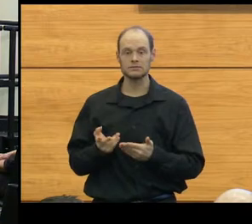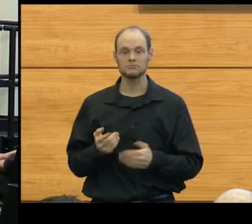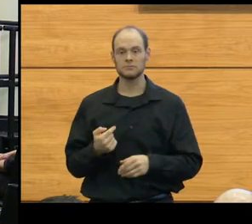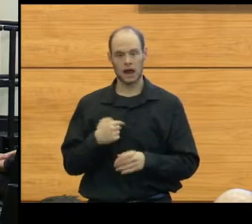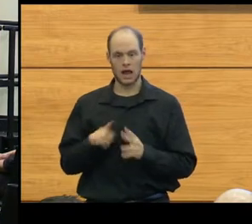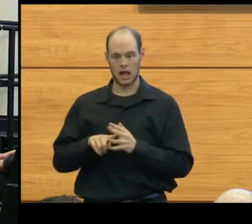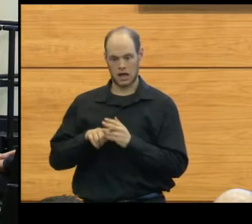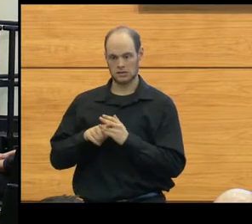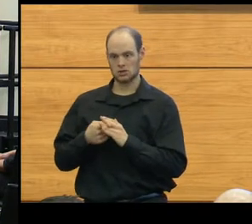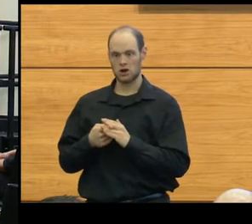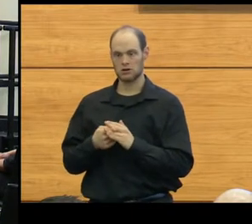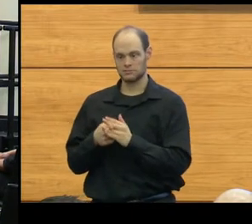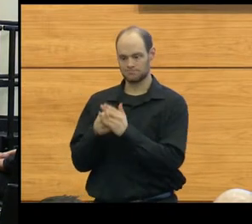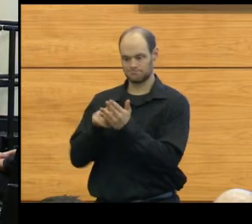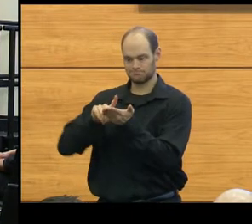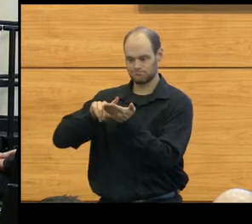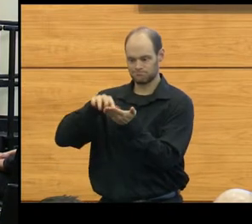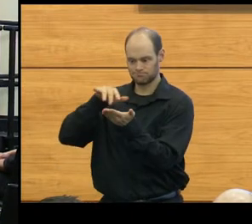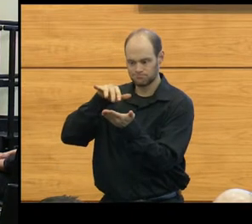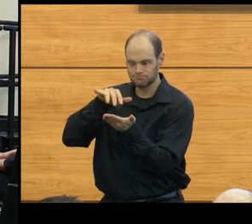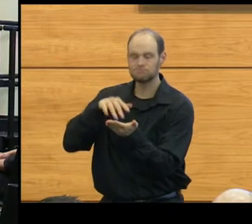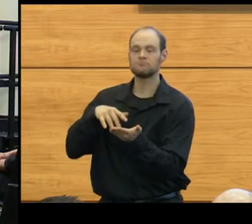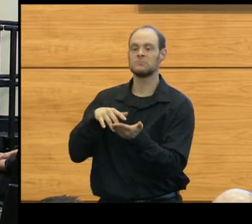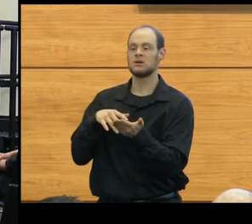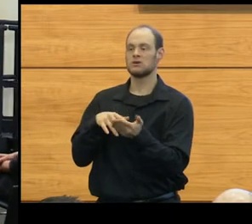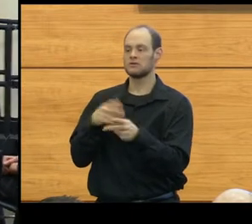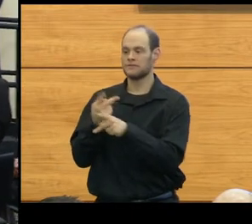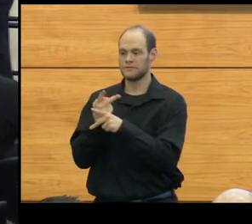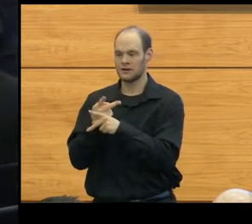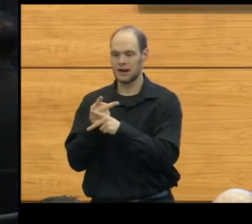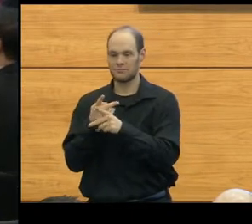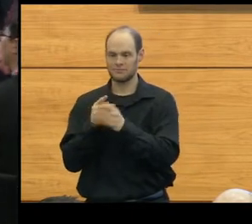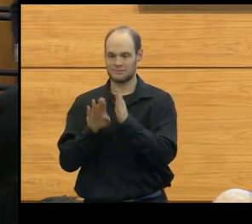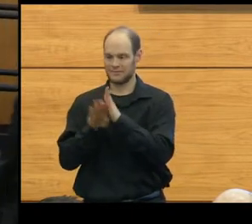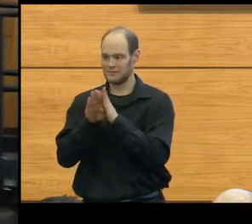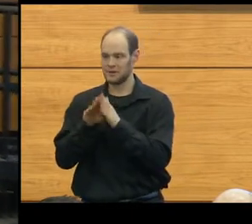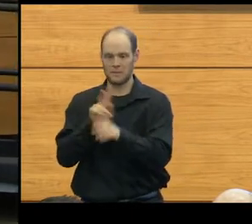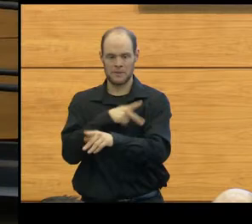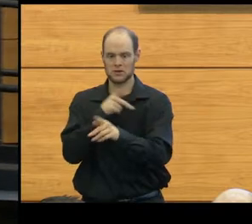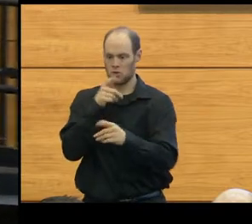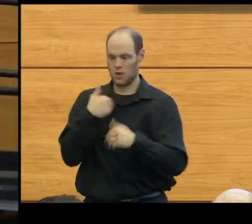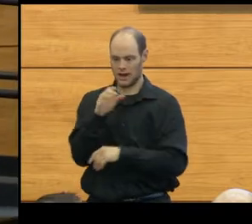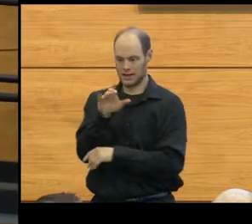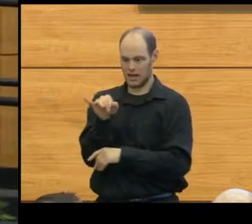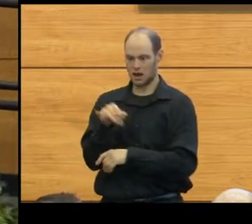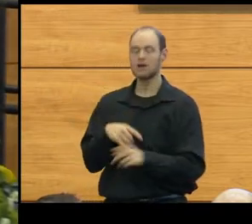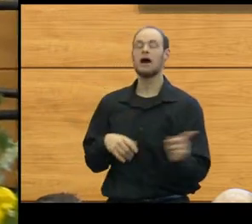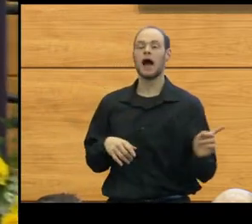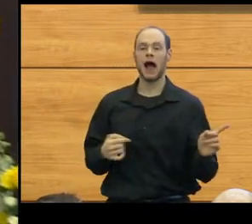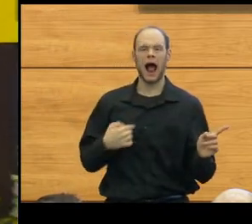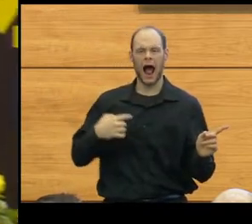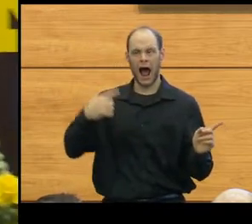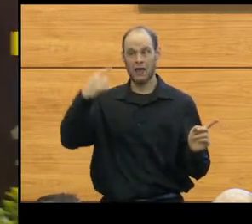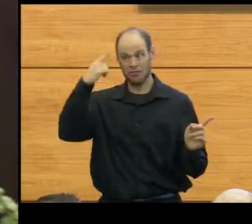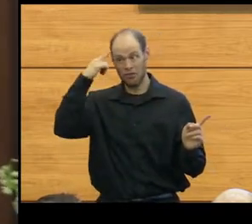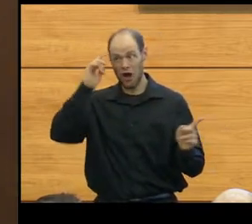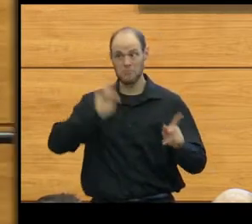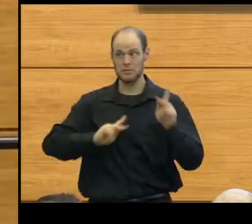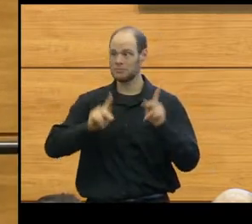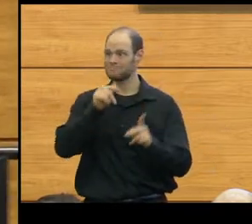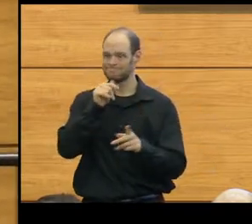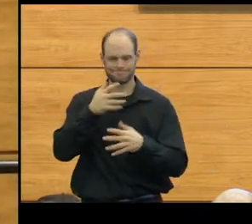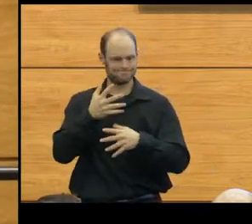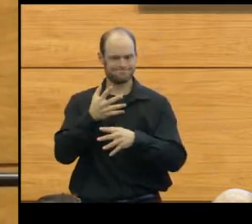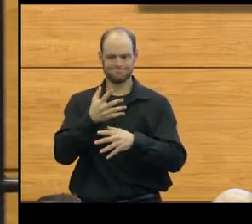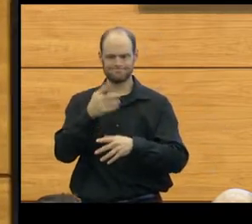I started studying to try why did the syrinx develop in a patient with a Chiari, I don't think any of us really